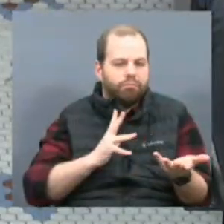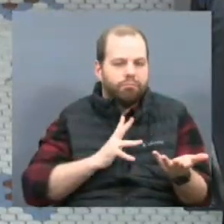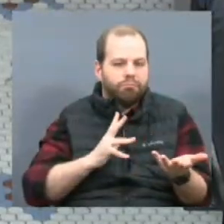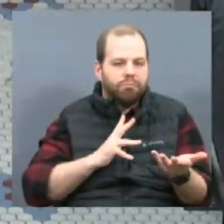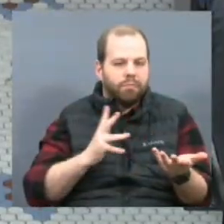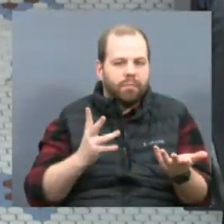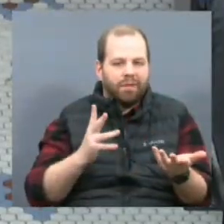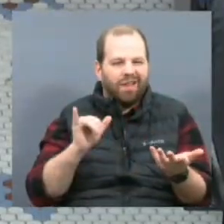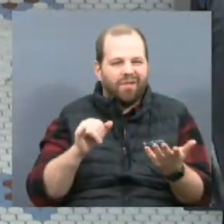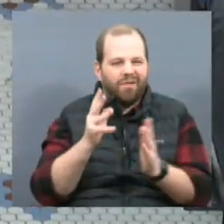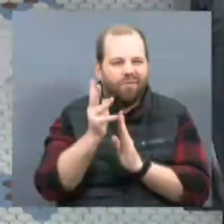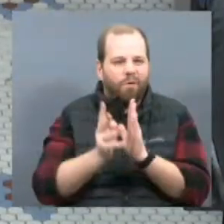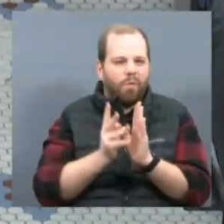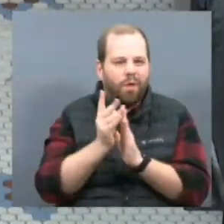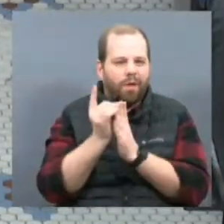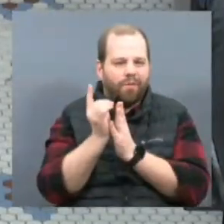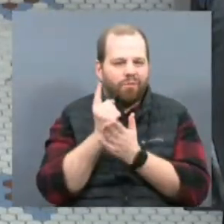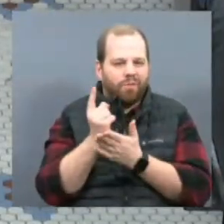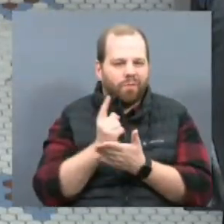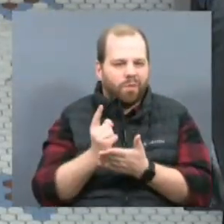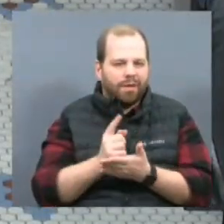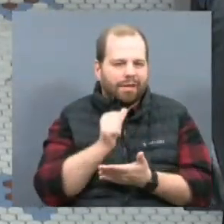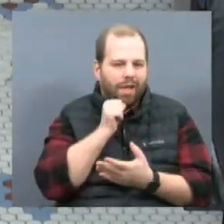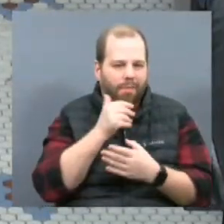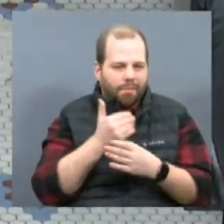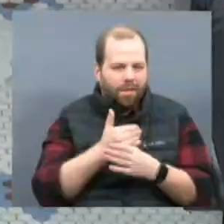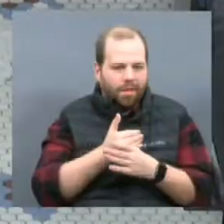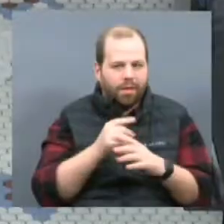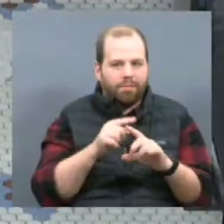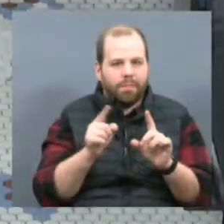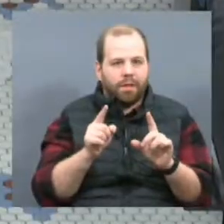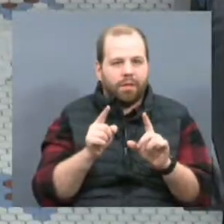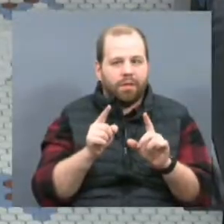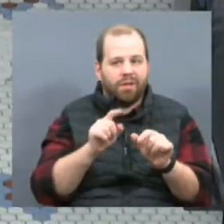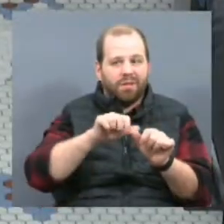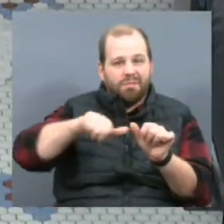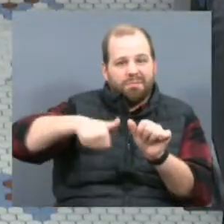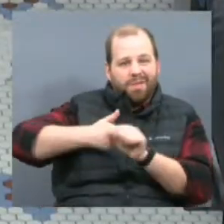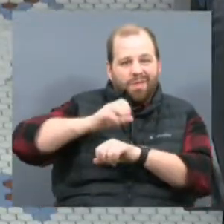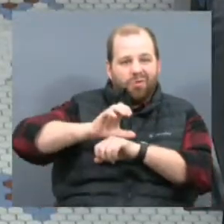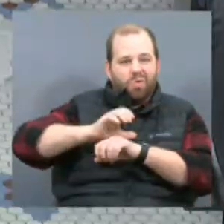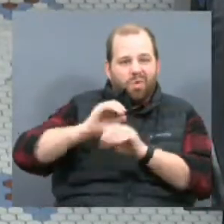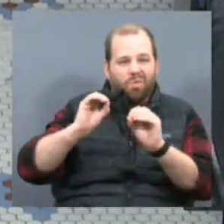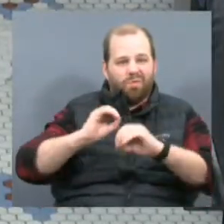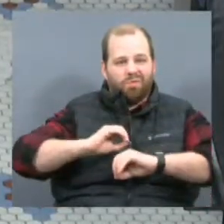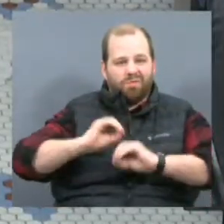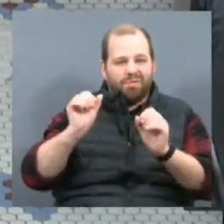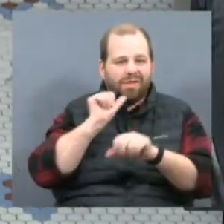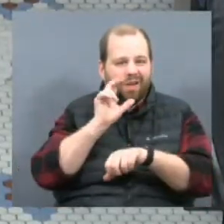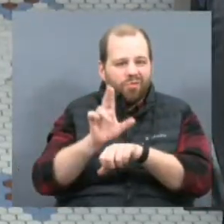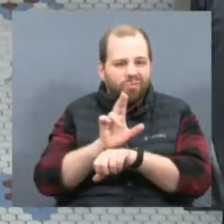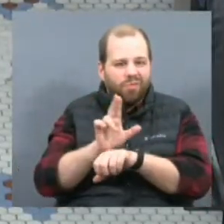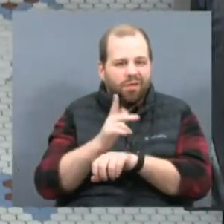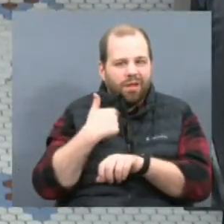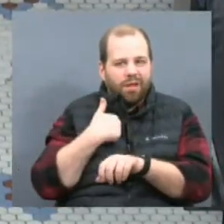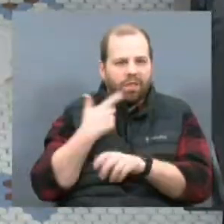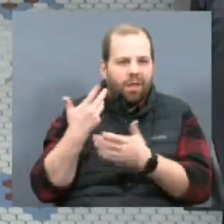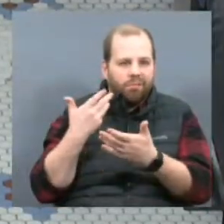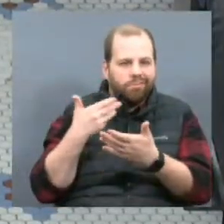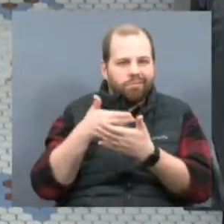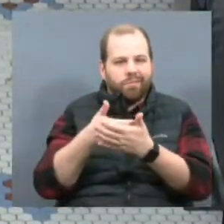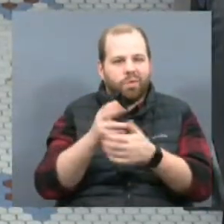hours a week, you know, it doesn't bother us, but they don't utilize the parking that they have for these events anyway. They park in the